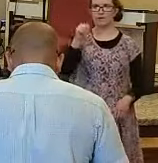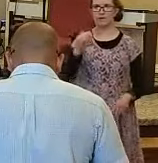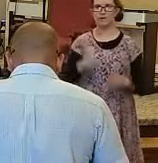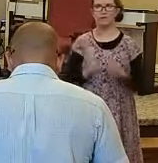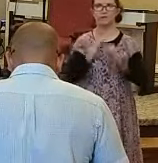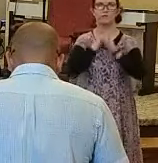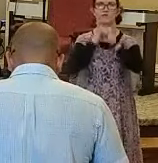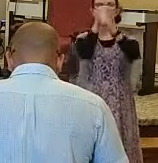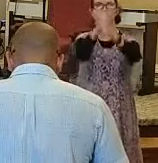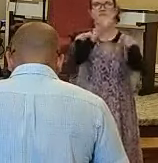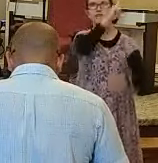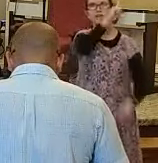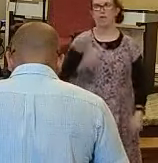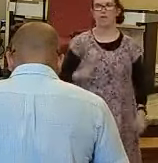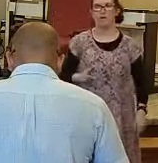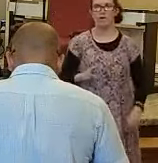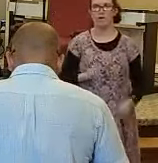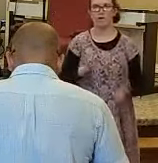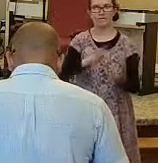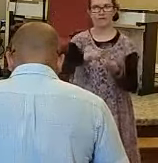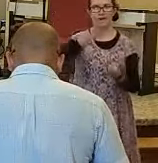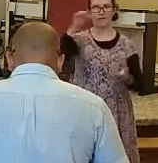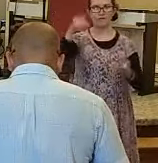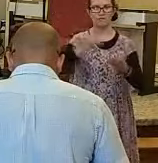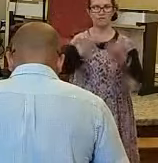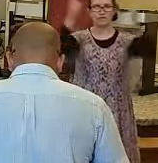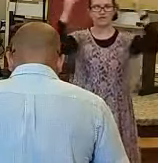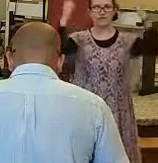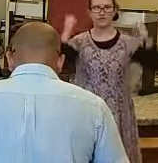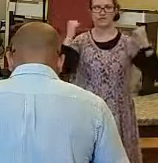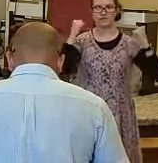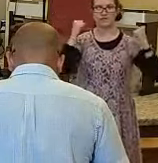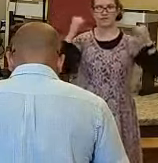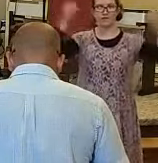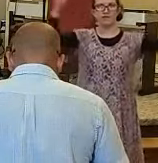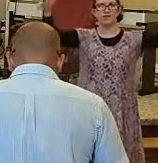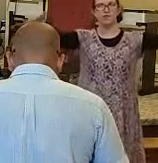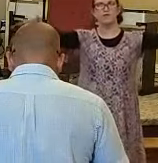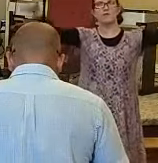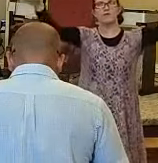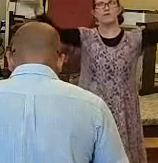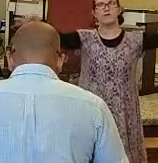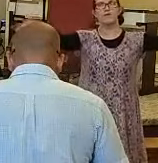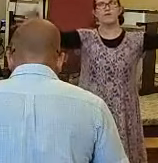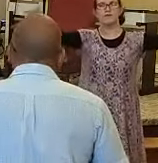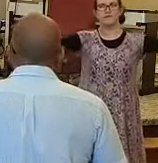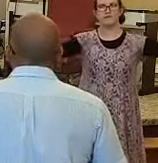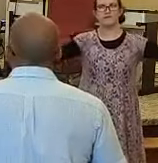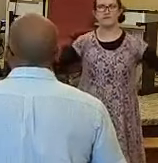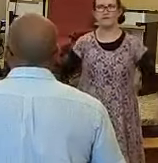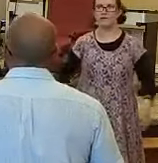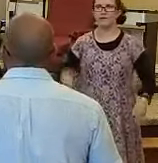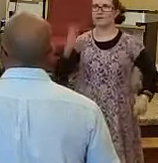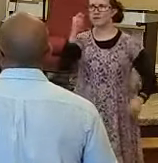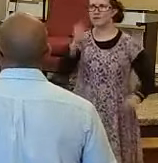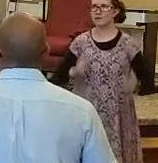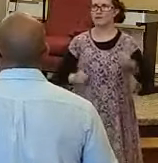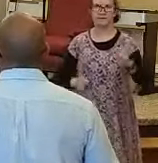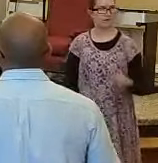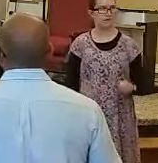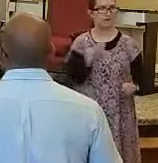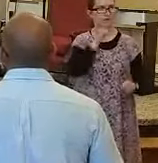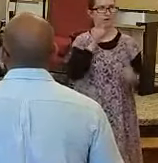who trust in the Lord will find new strength. All right. They will soar high on wings like eagles. They will run